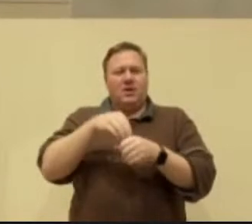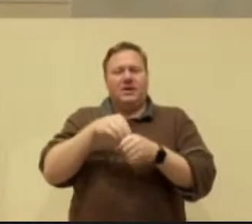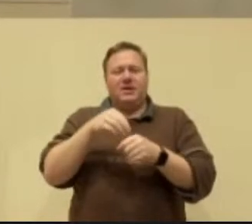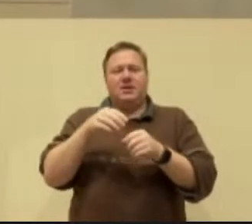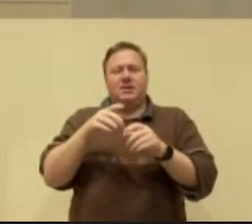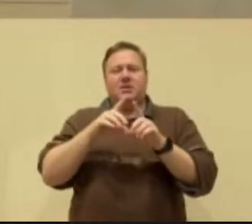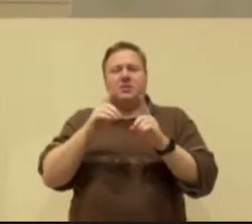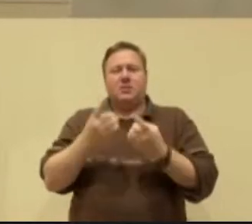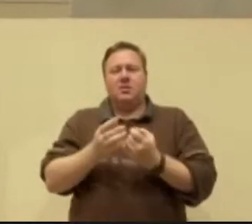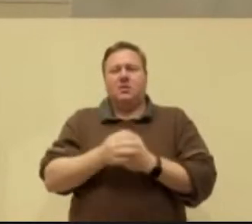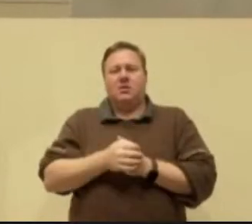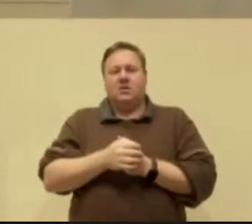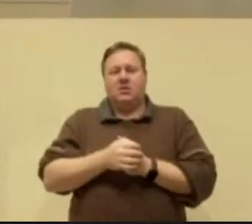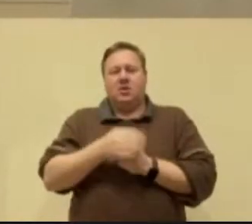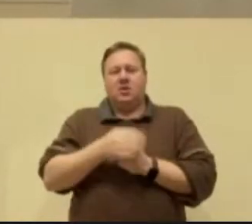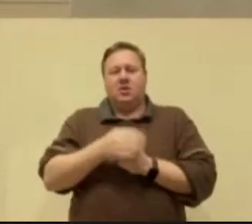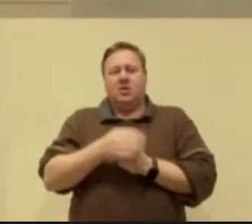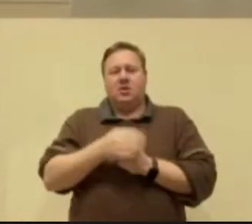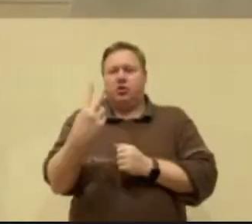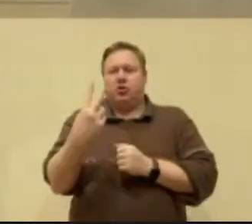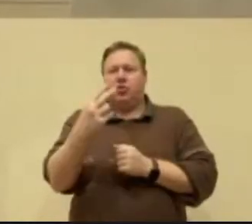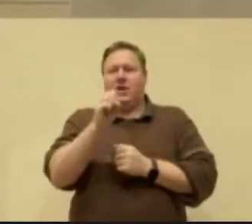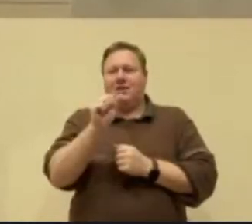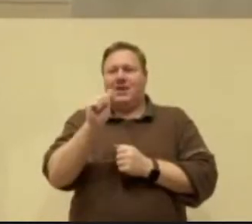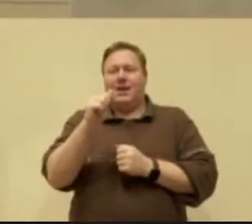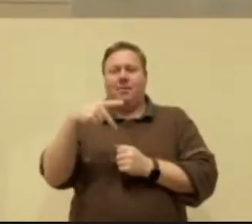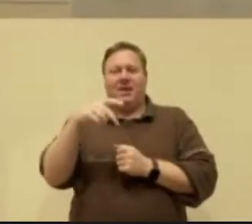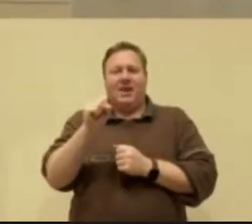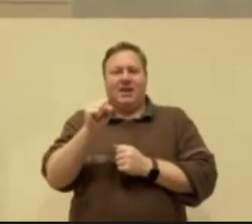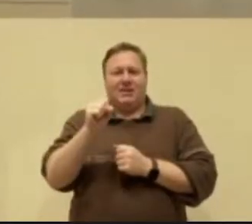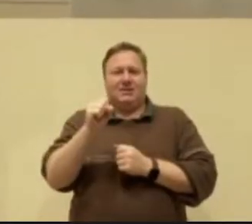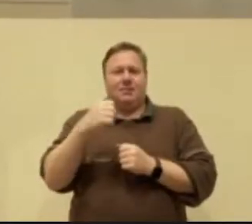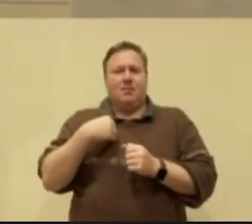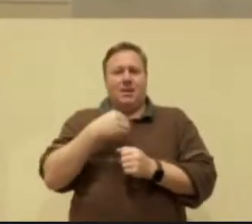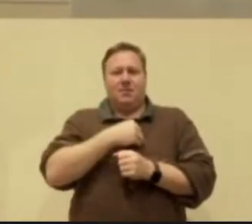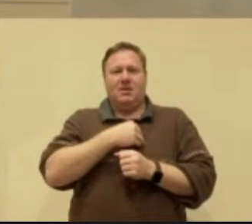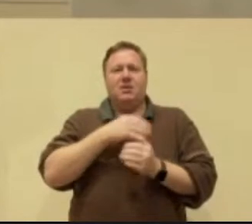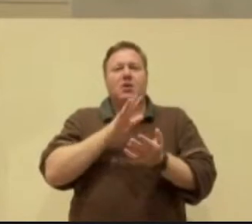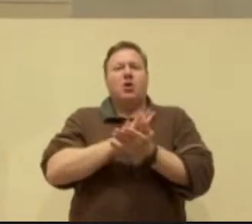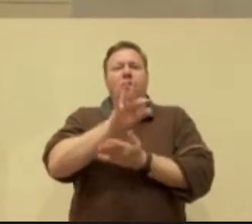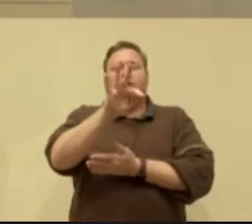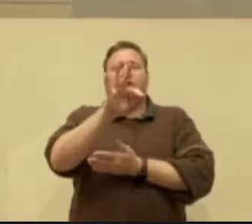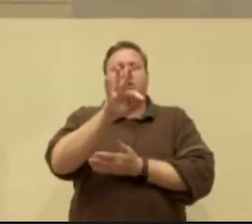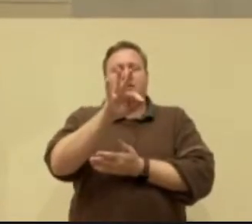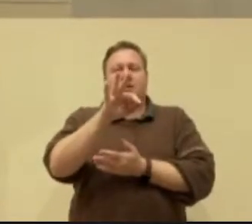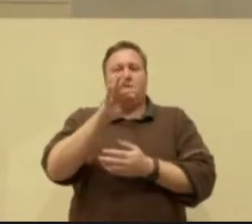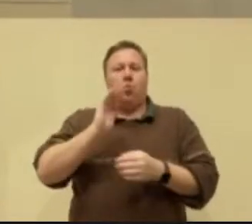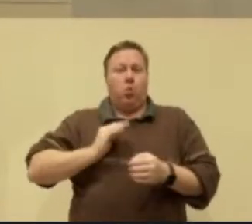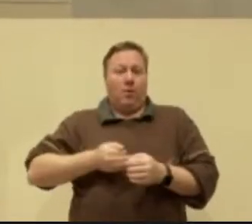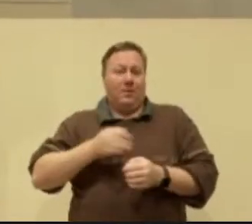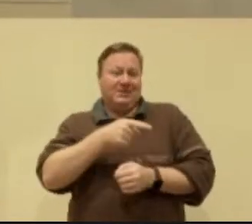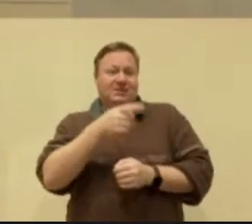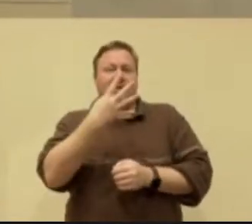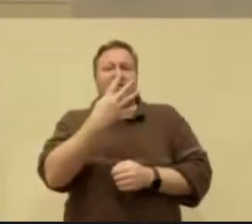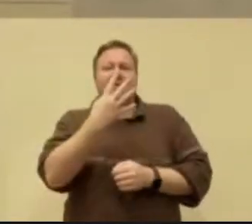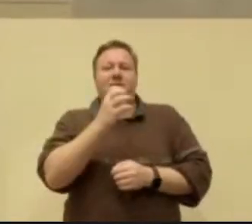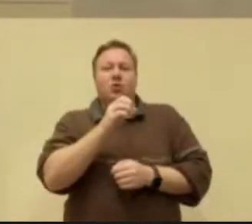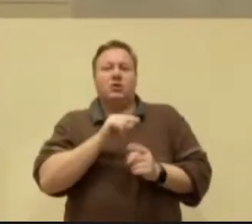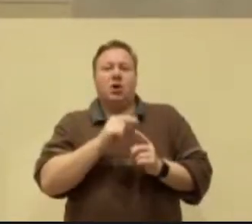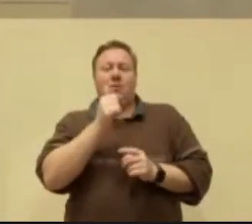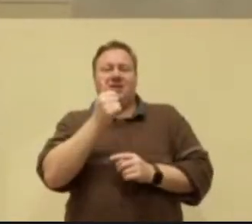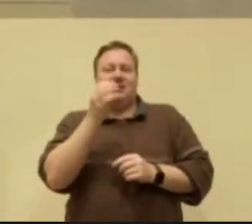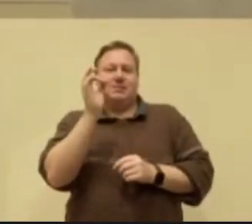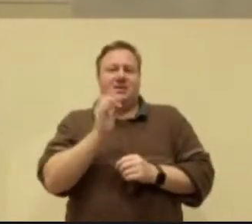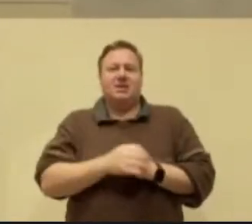members out of them 13 of them are women which is 14 comma 6 percent the hog is a